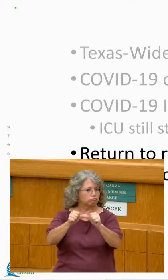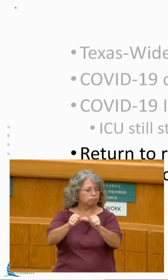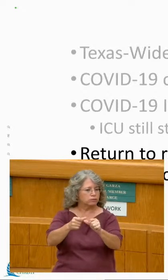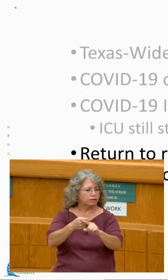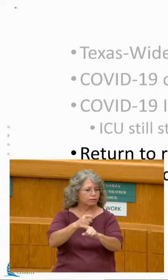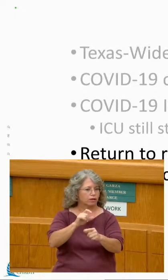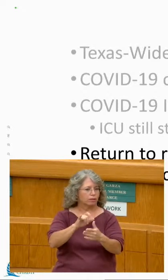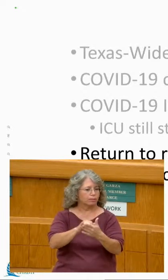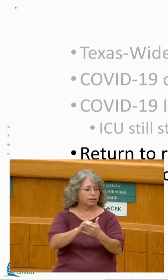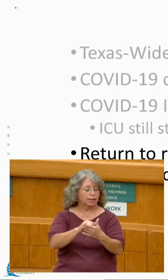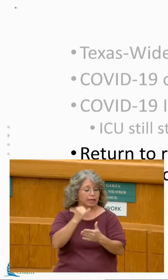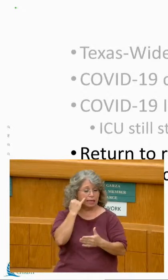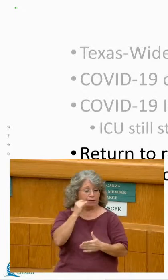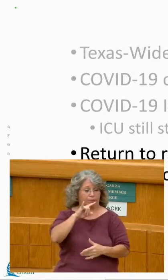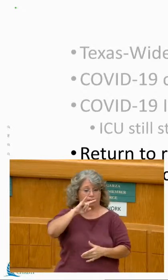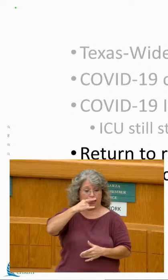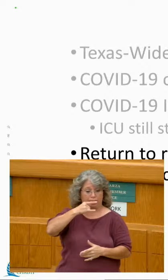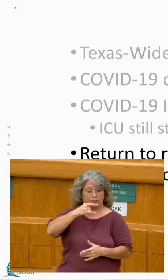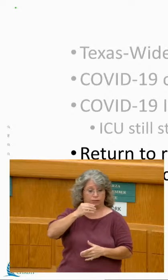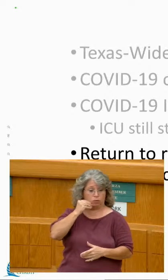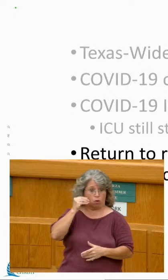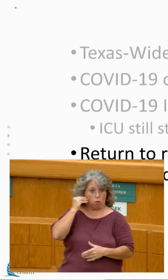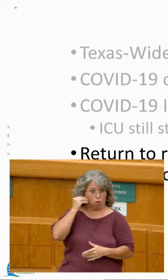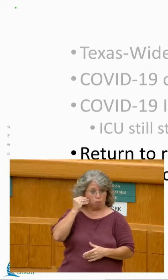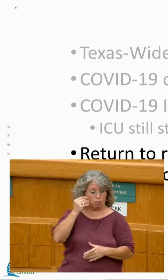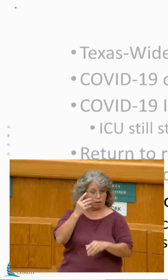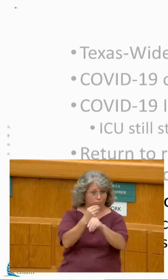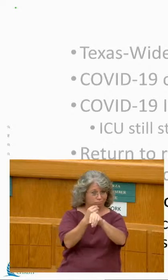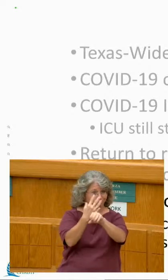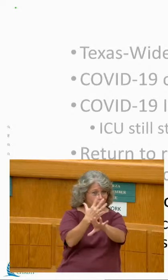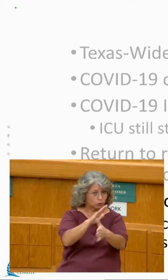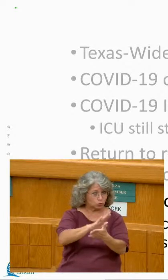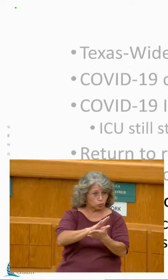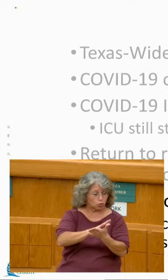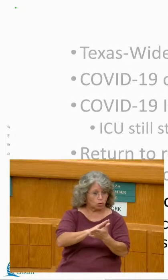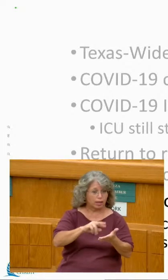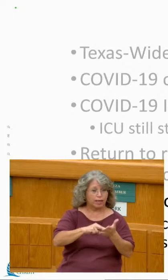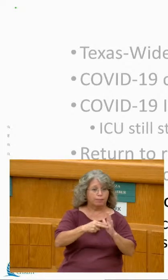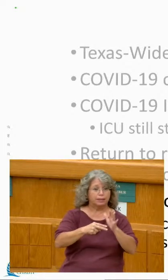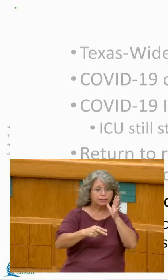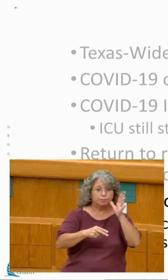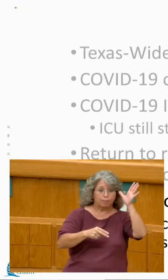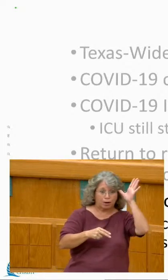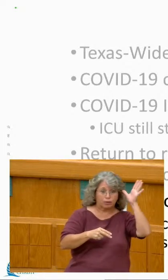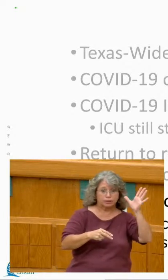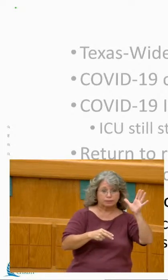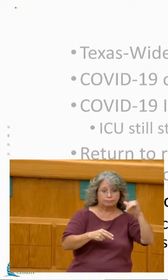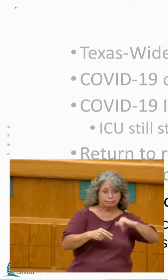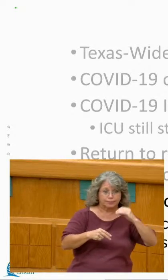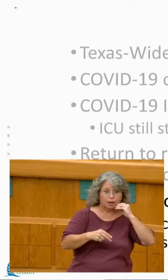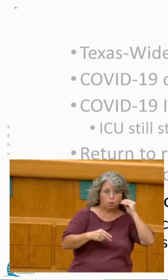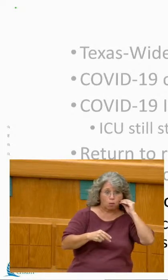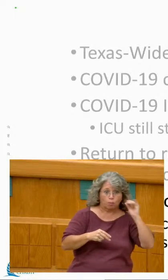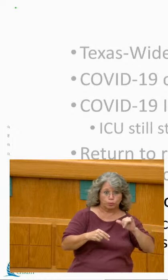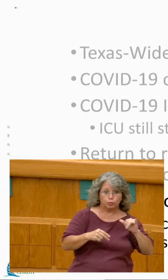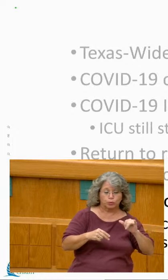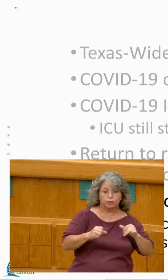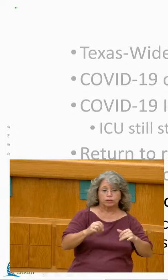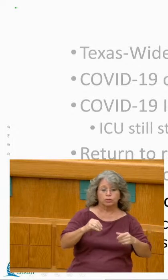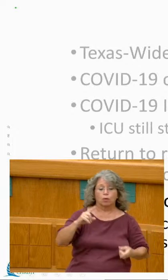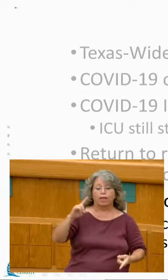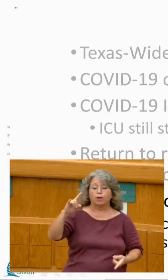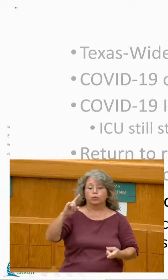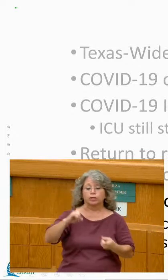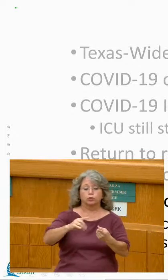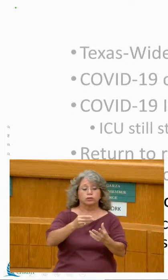to be at home, then the parents have to be at home too, and that's decreasing the amount of encounters and transmission. Lastly,